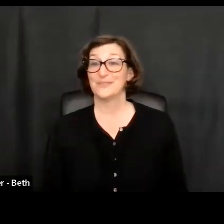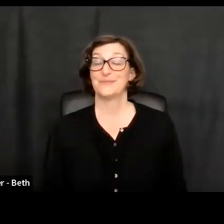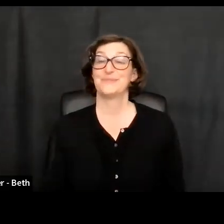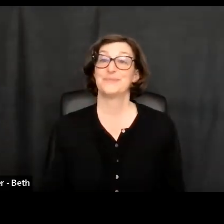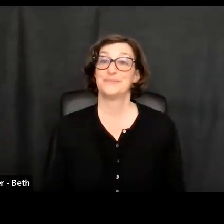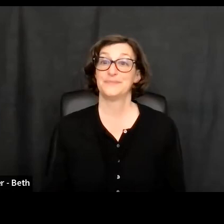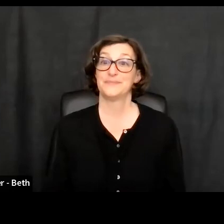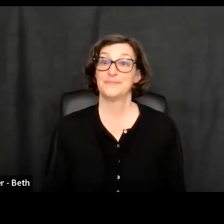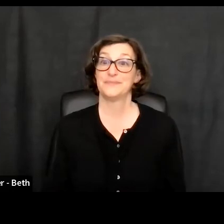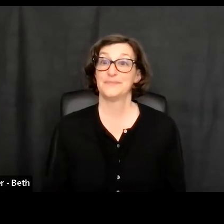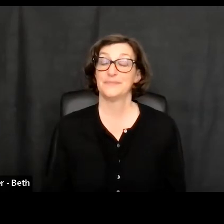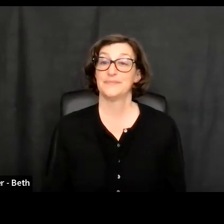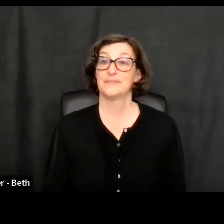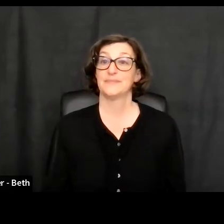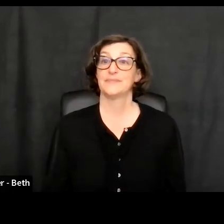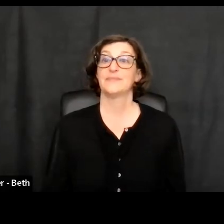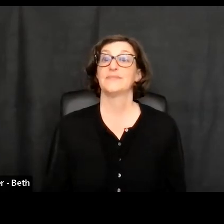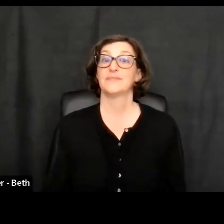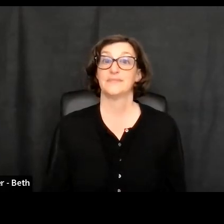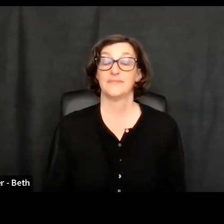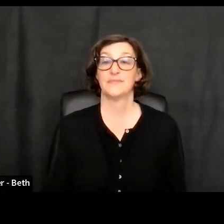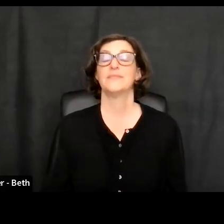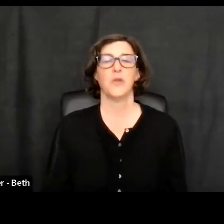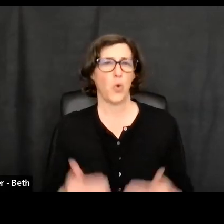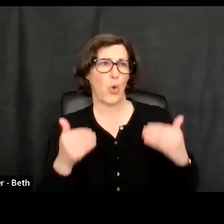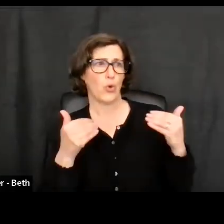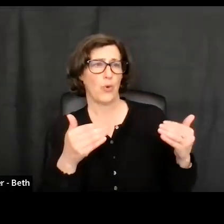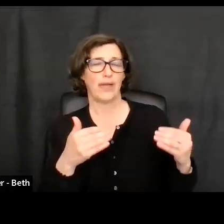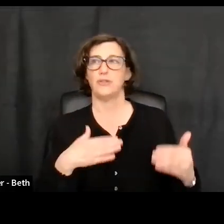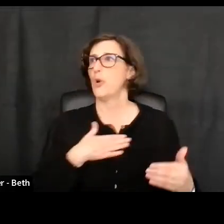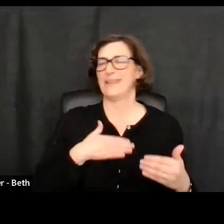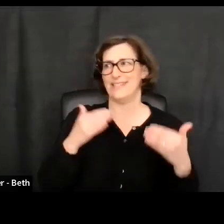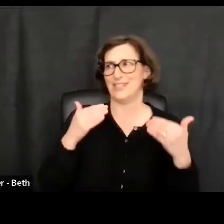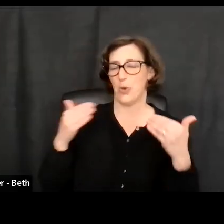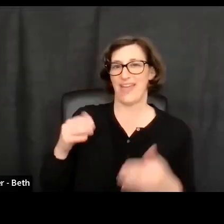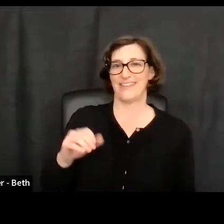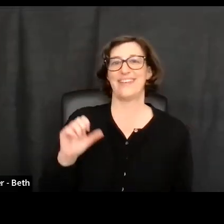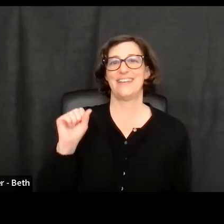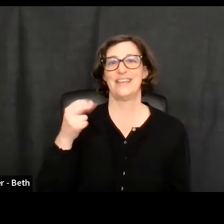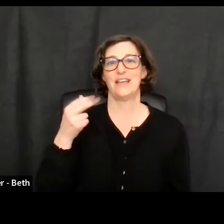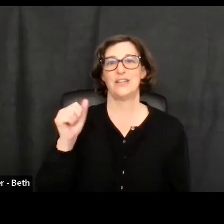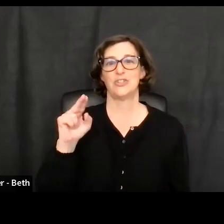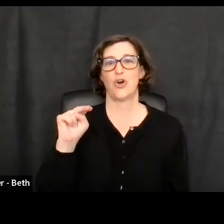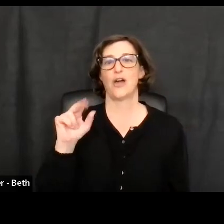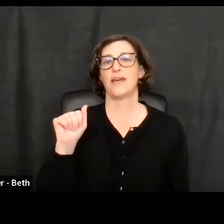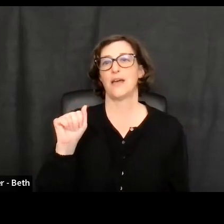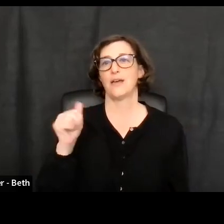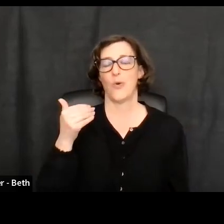I think it's I can, oh, yeah. Sorry, go ahead. Oh no, please.